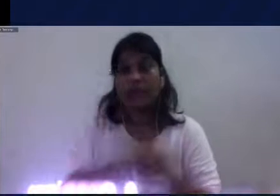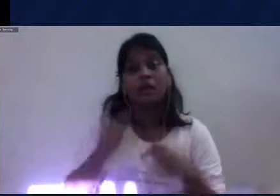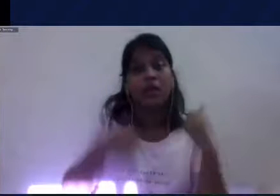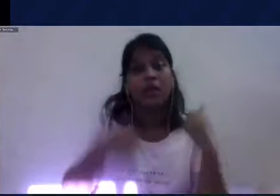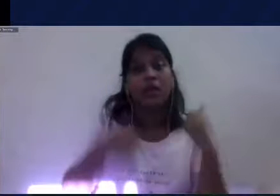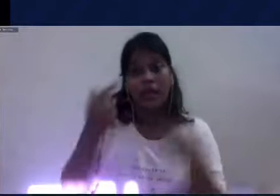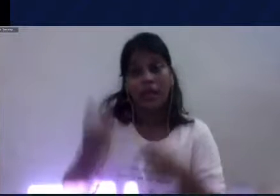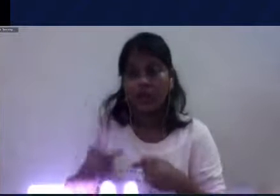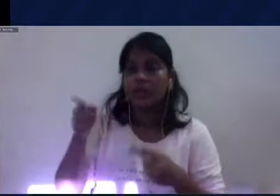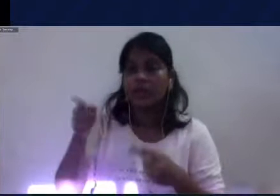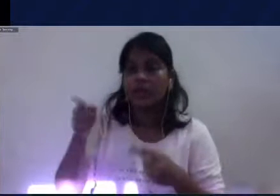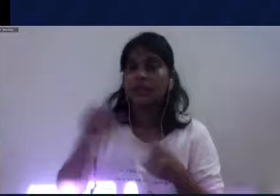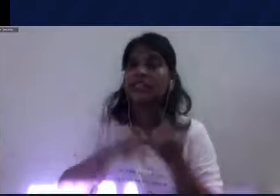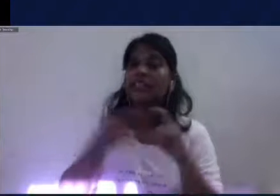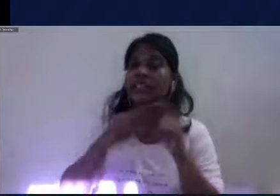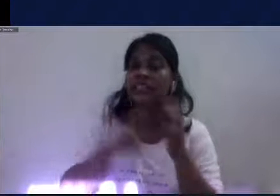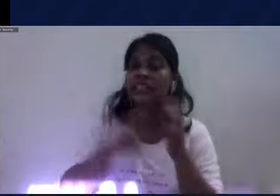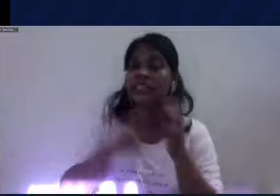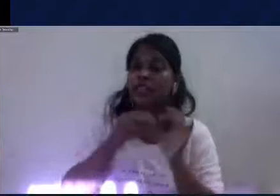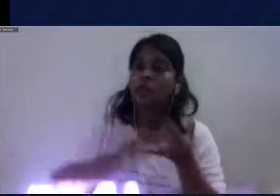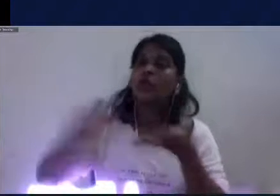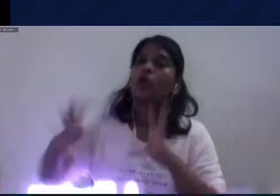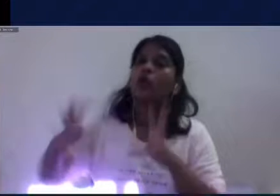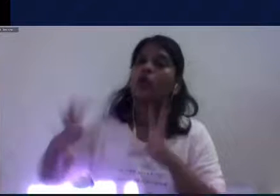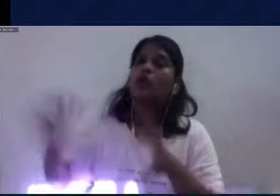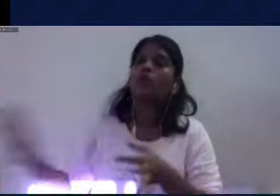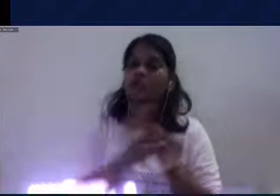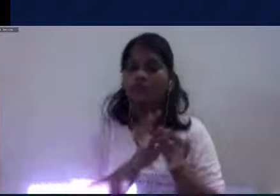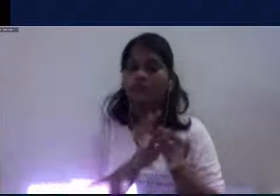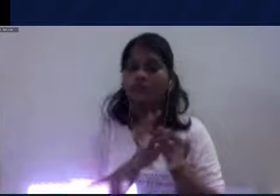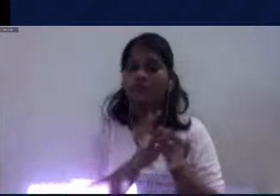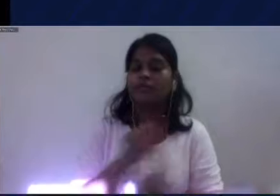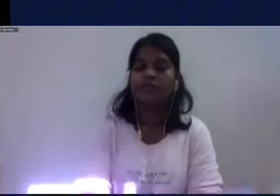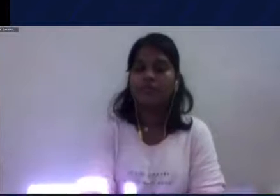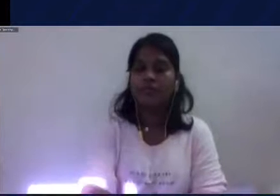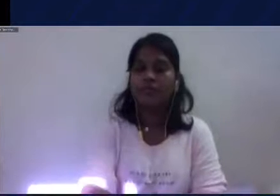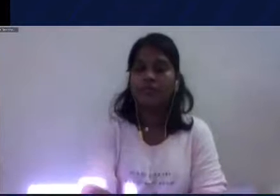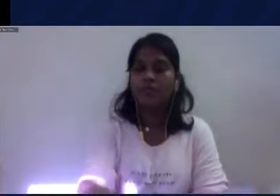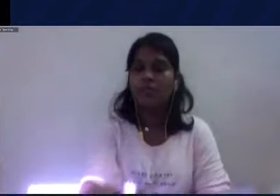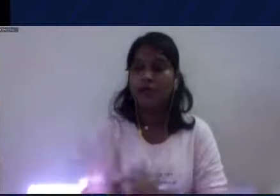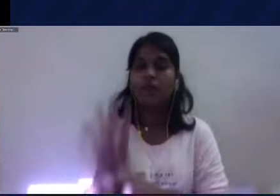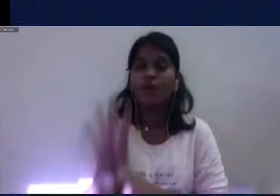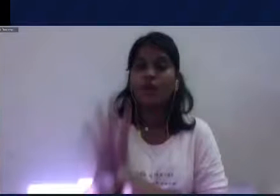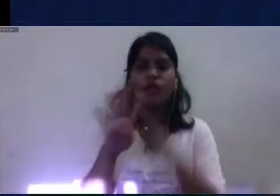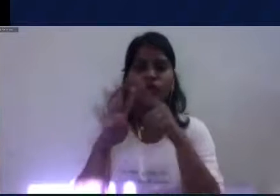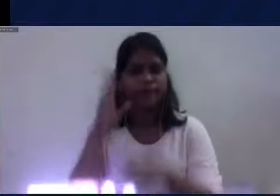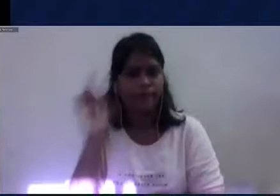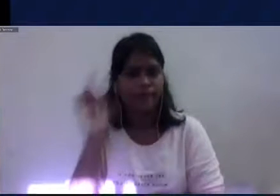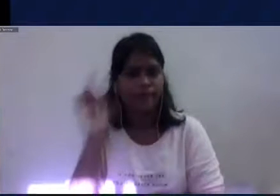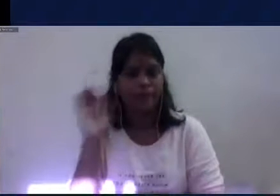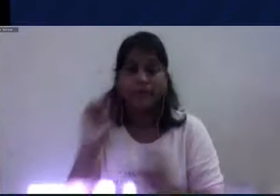by Siemens's home automation division. So these are 4 things that you keep in mind when you